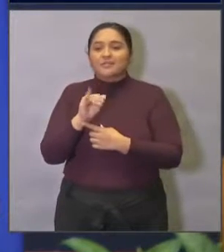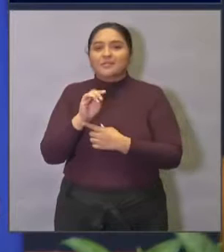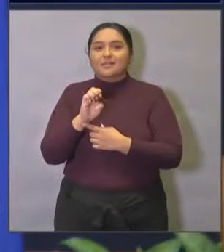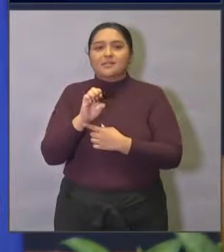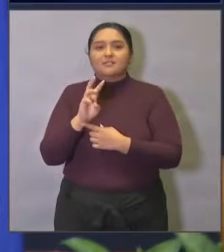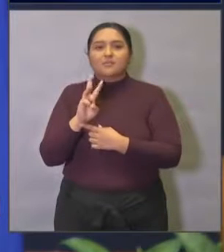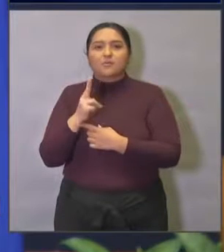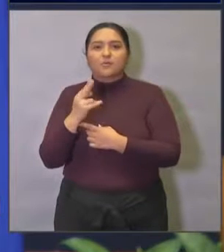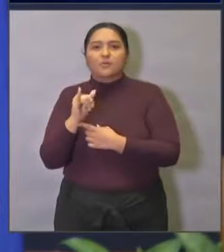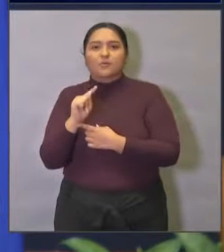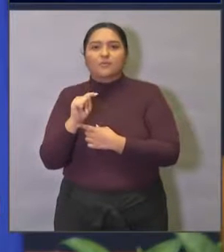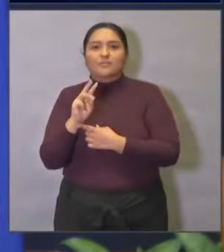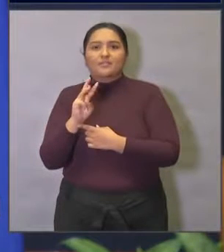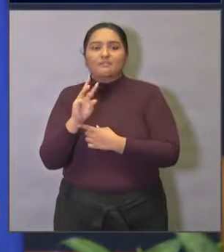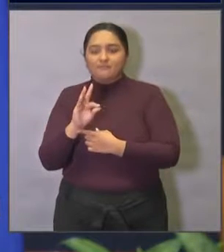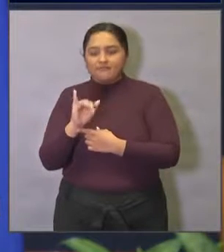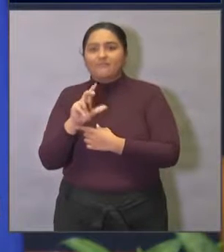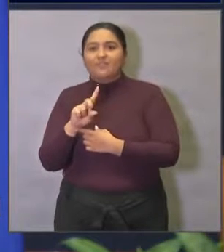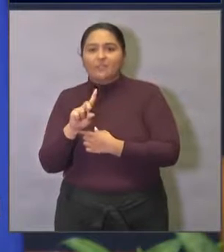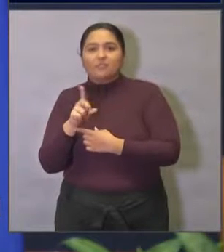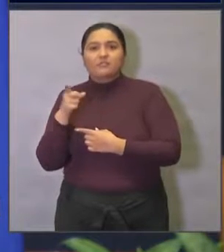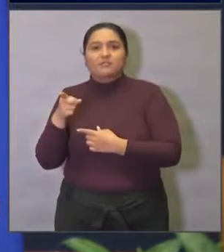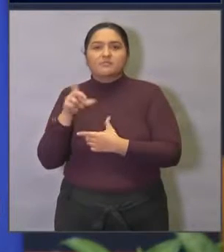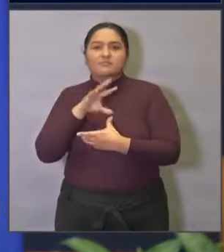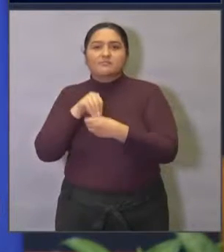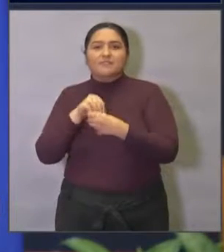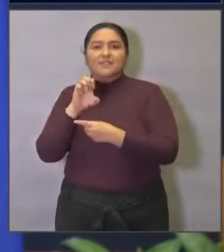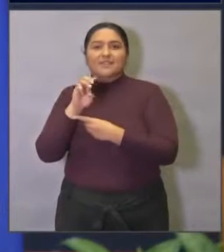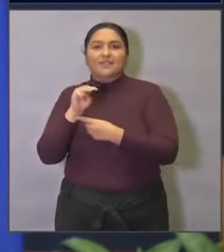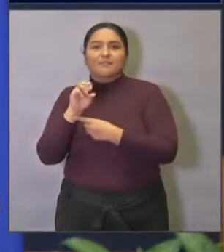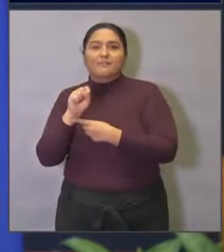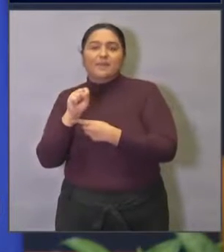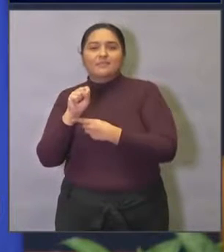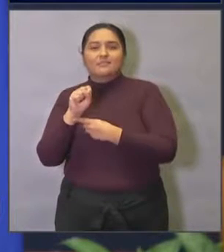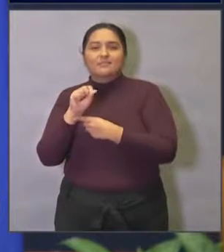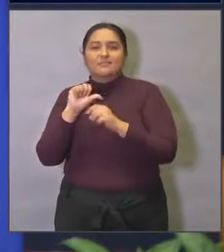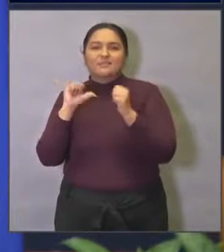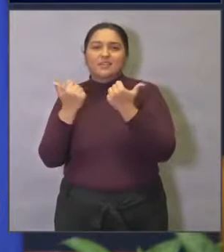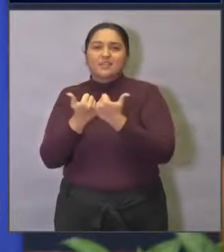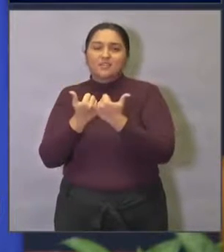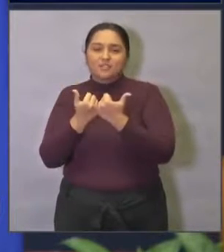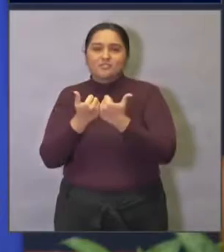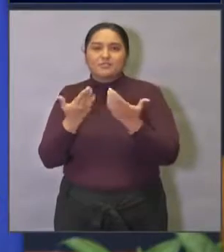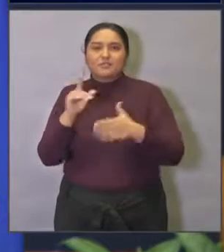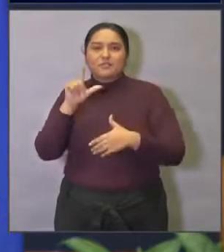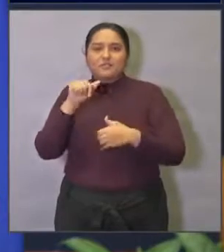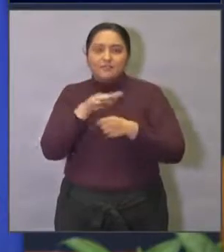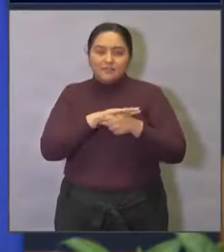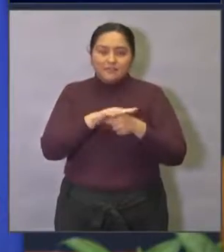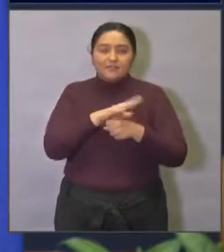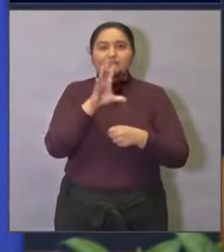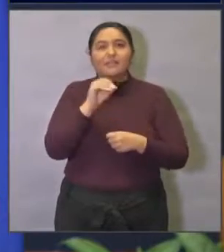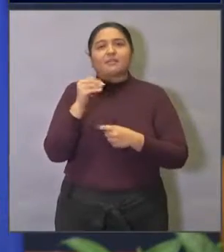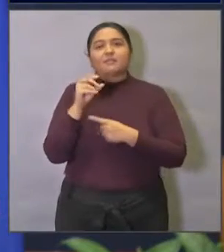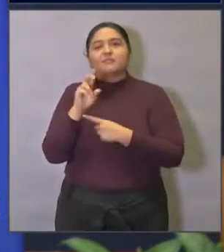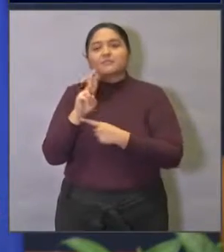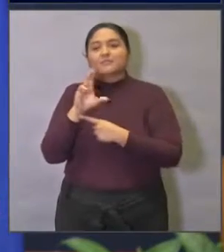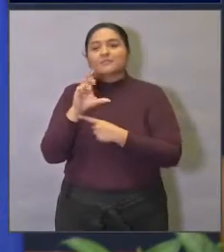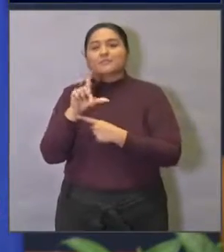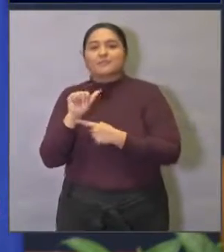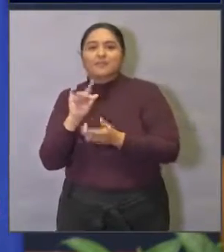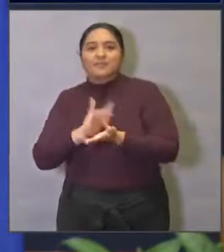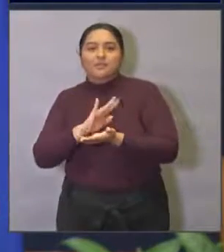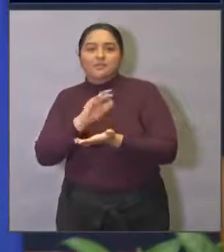Medical Director with the Los Angeles County EMS Agency and an emergency room physician at Harbor UCLA Medical Center. Thank you.